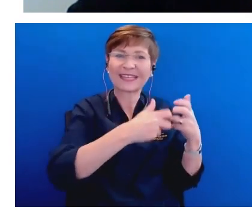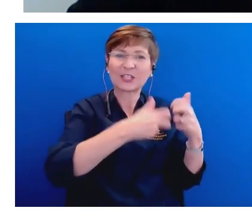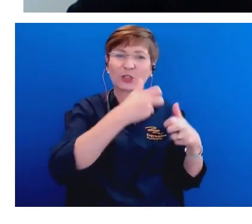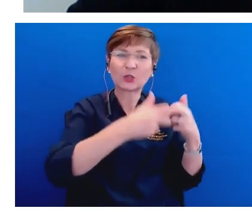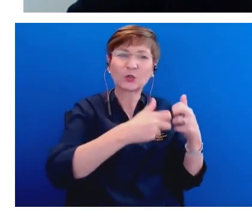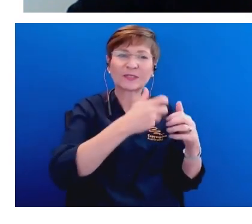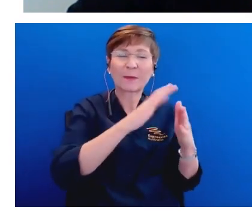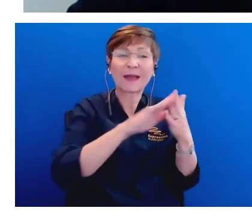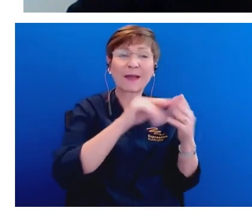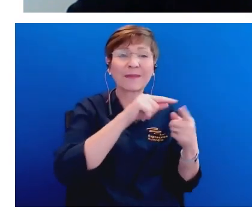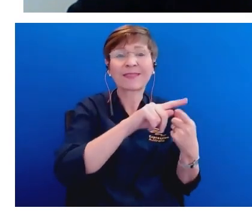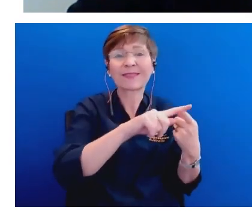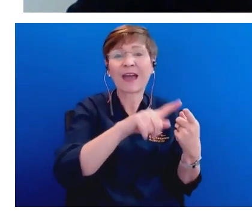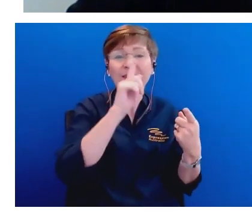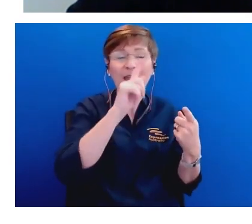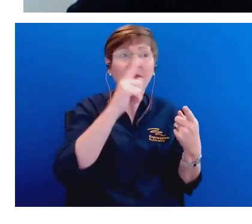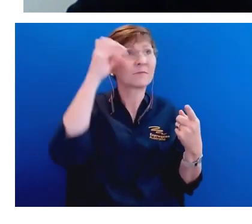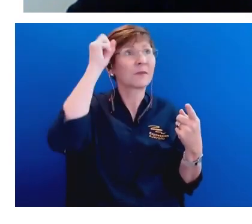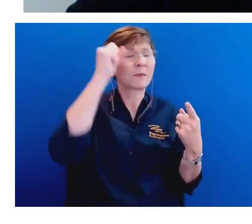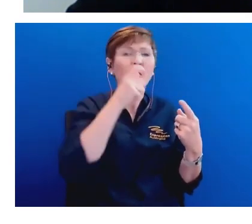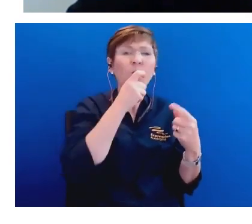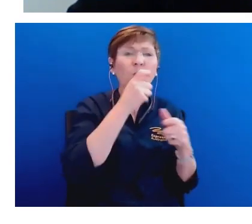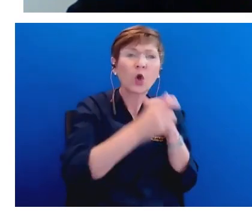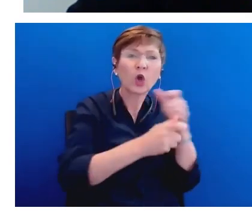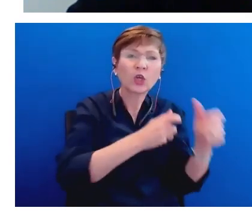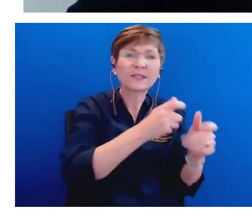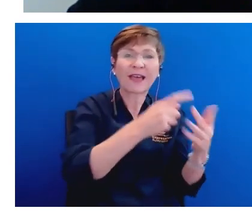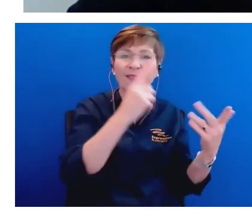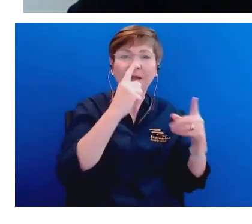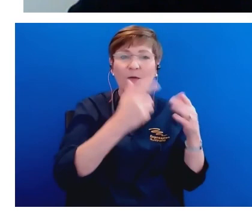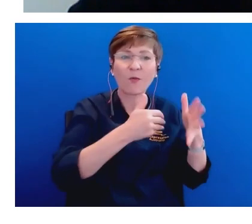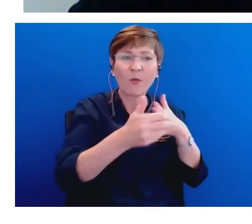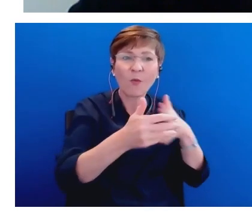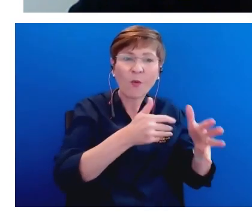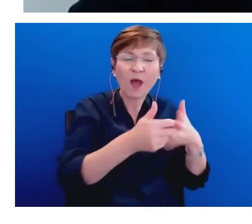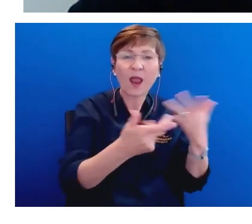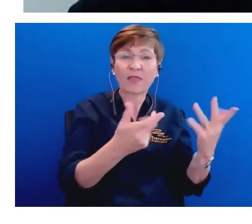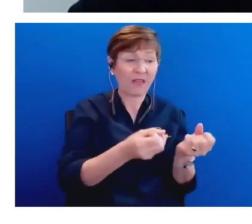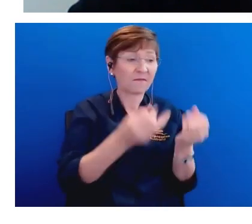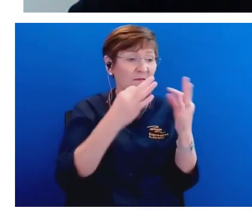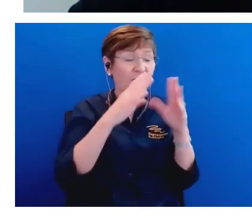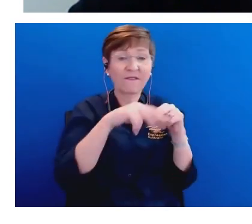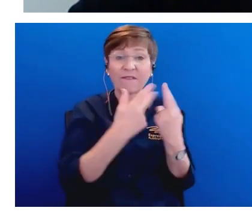words, self-organize, and you have no friends or family members to act as supporters?